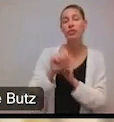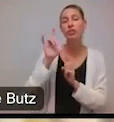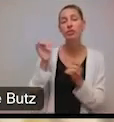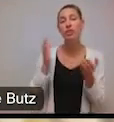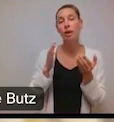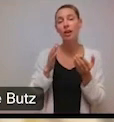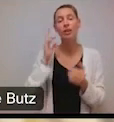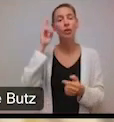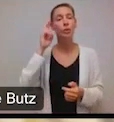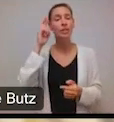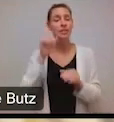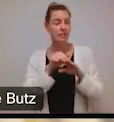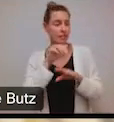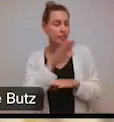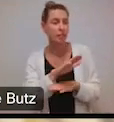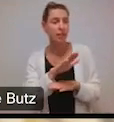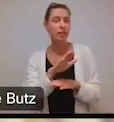And how well do I know them?